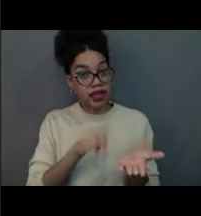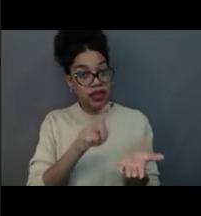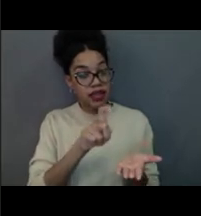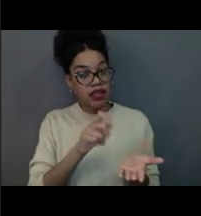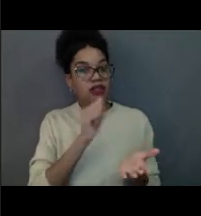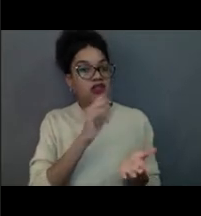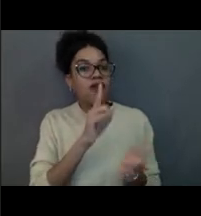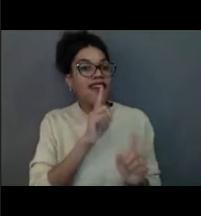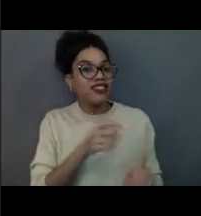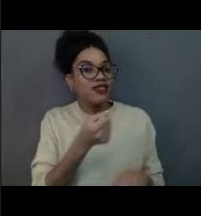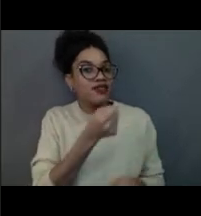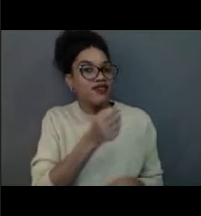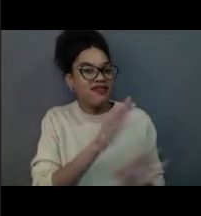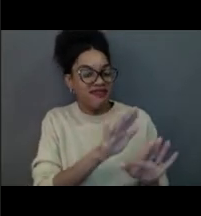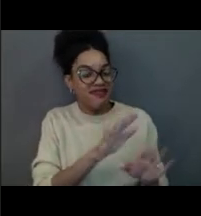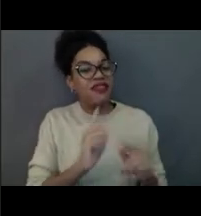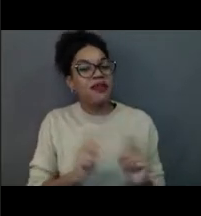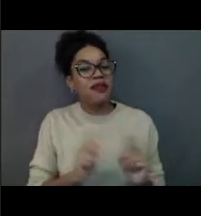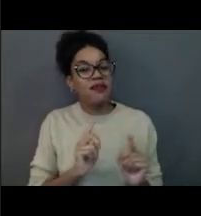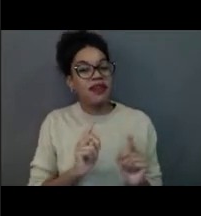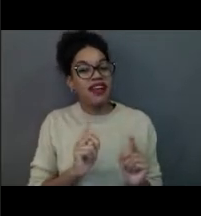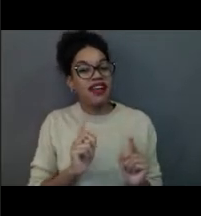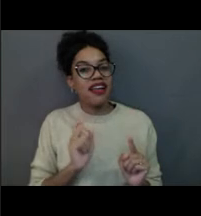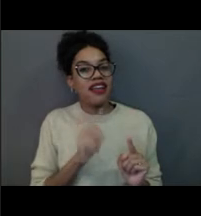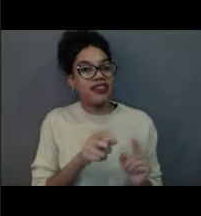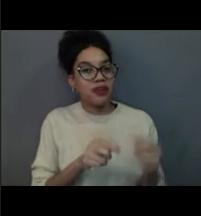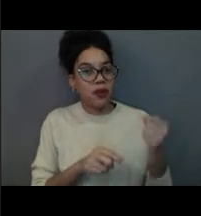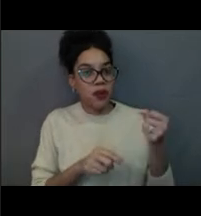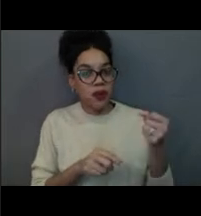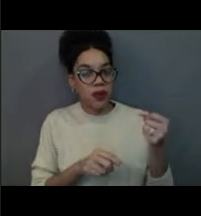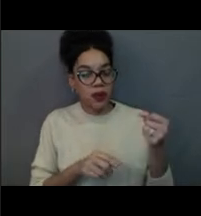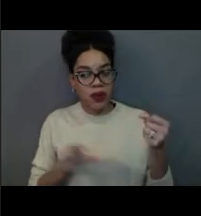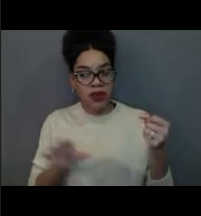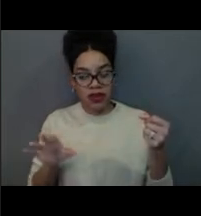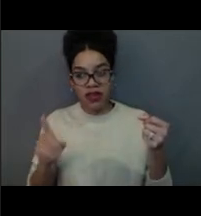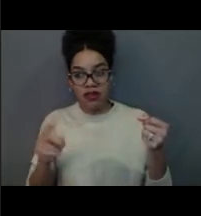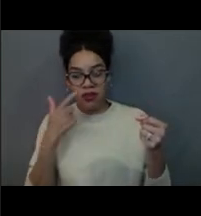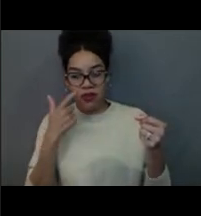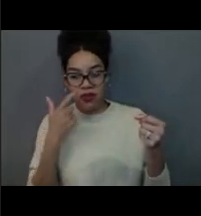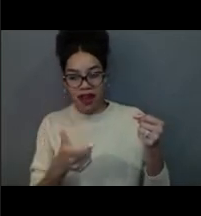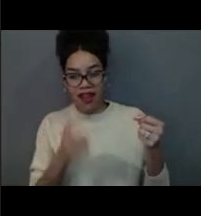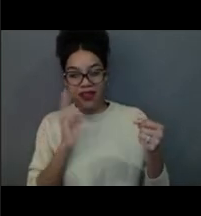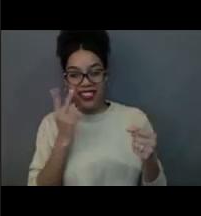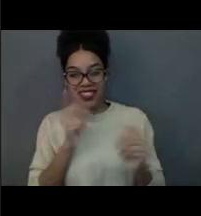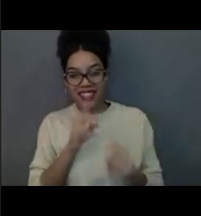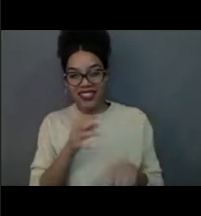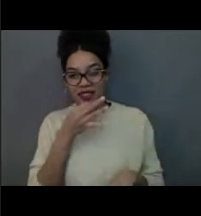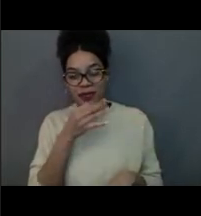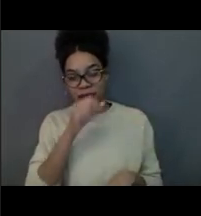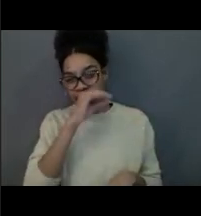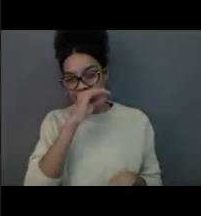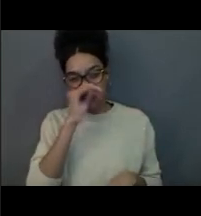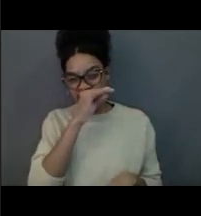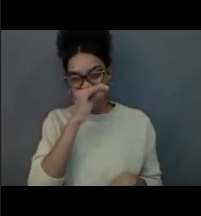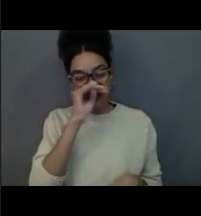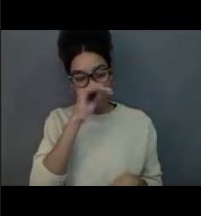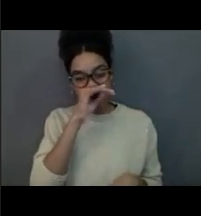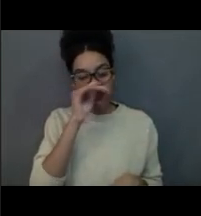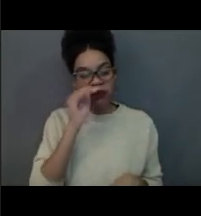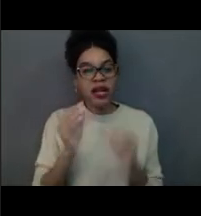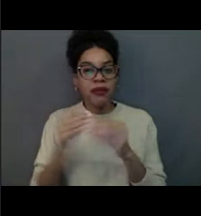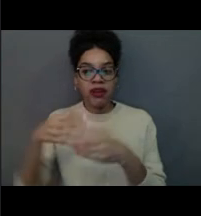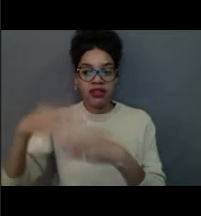that, Whitney. Okay. But if you ask that question, I want you to watch coming up because I think you're going to see the answer to that question. Yes. All right. We have a lot